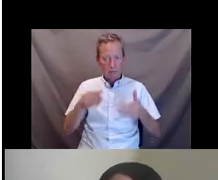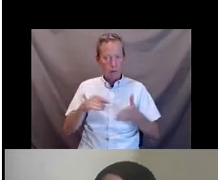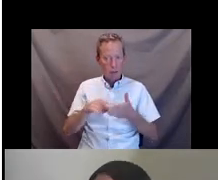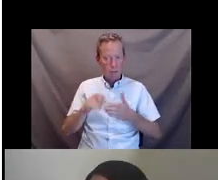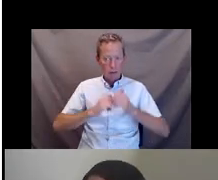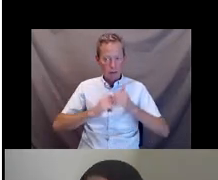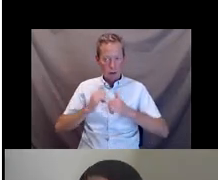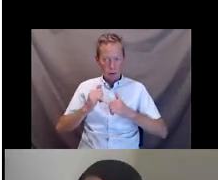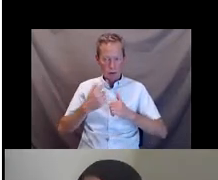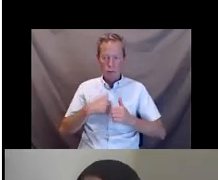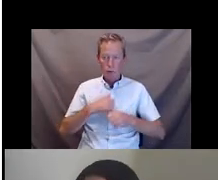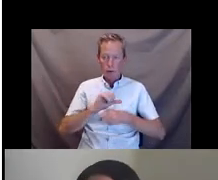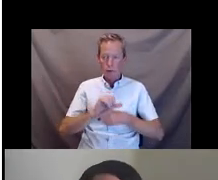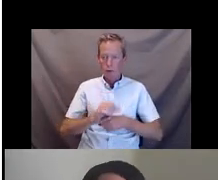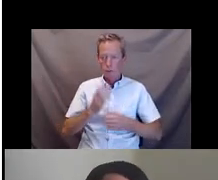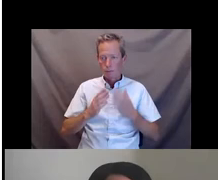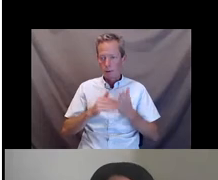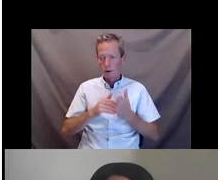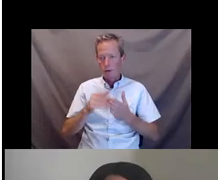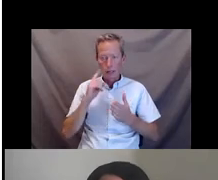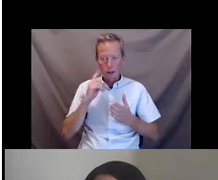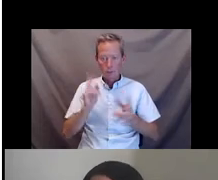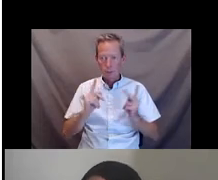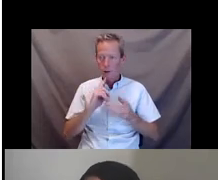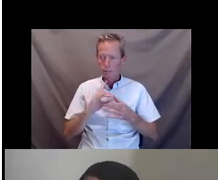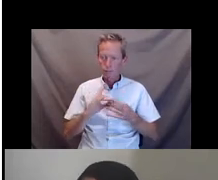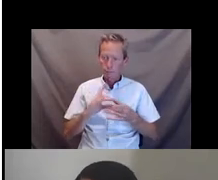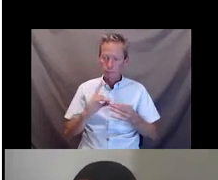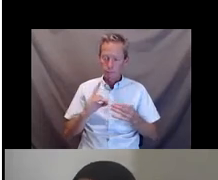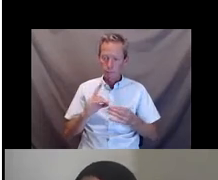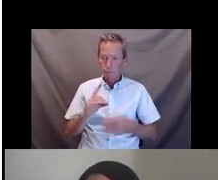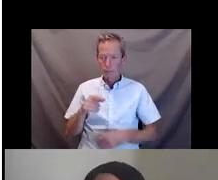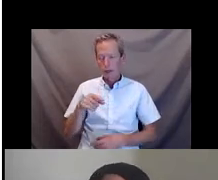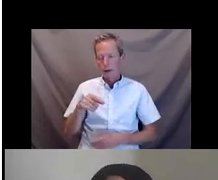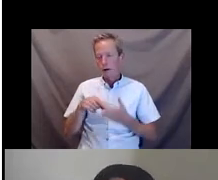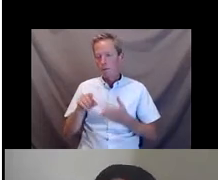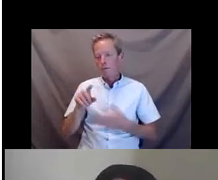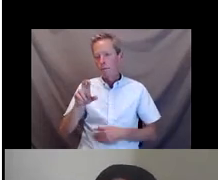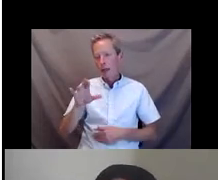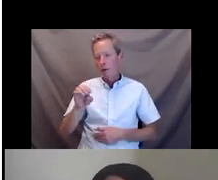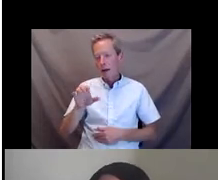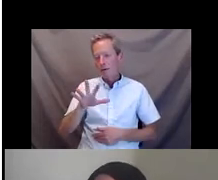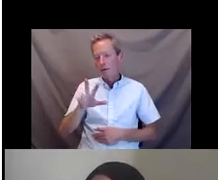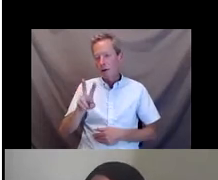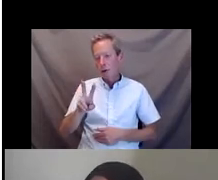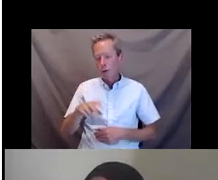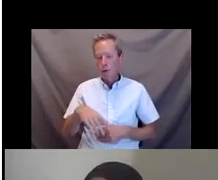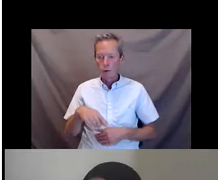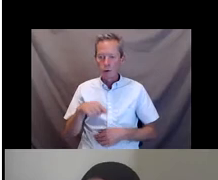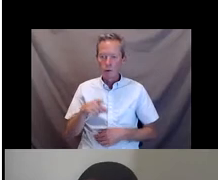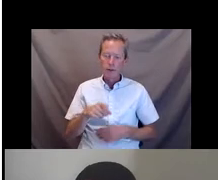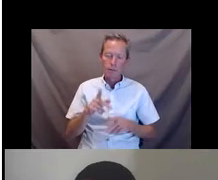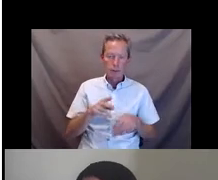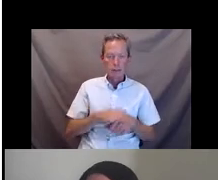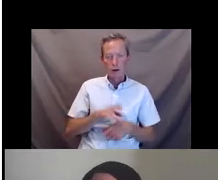to, you may very often hear people say, pay grade 52, they're on the this person's on the UR1 schedule,